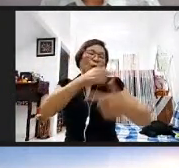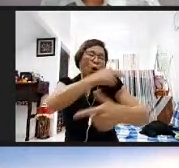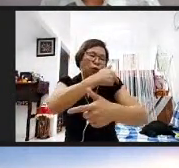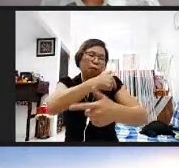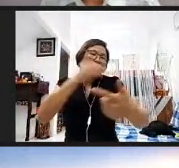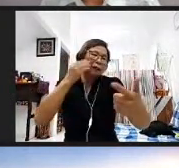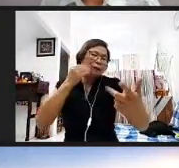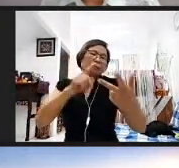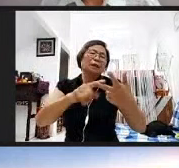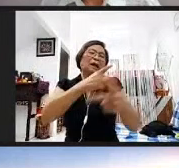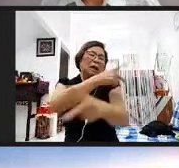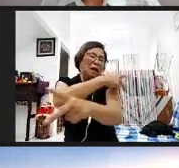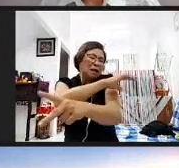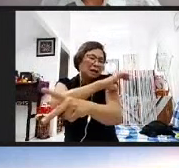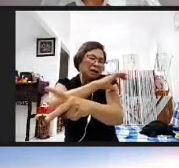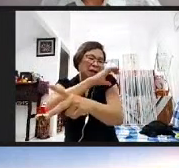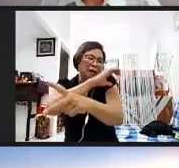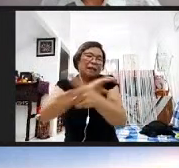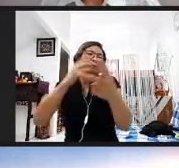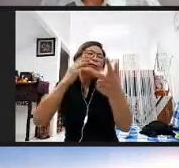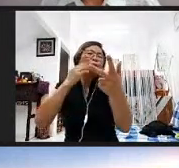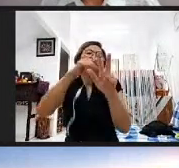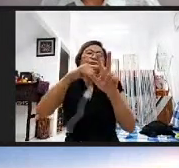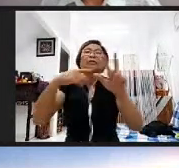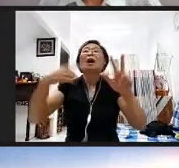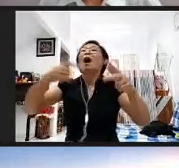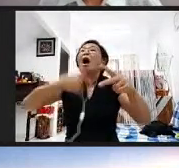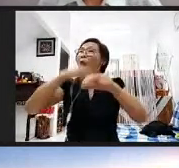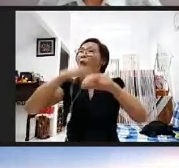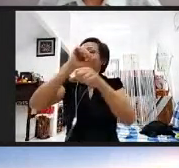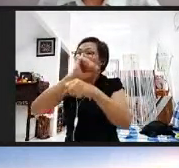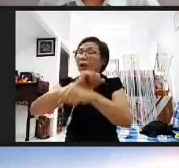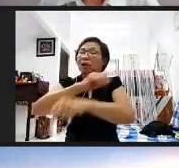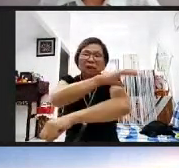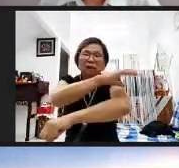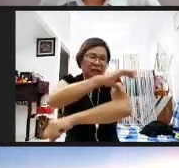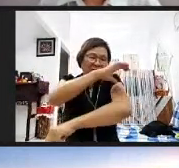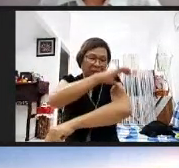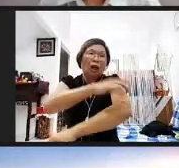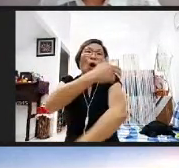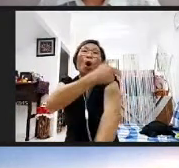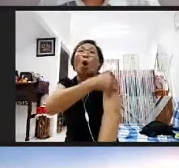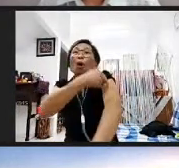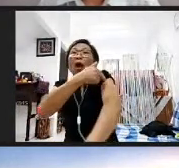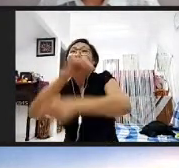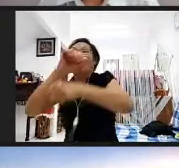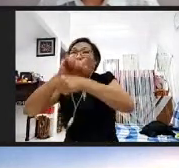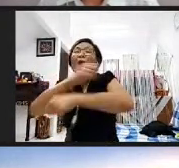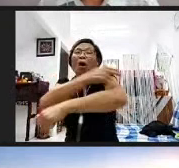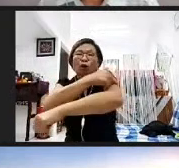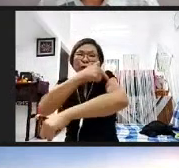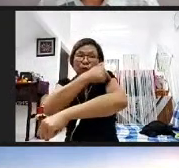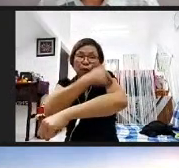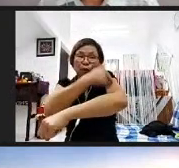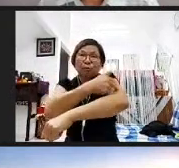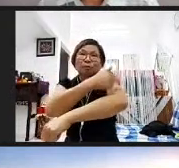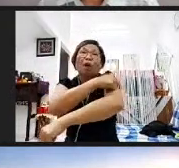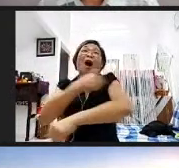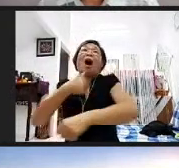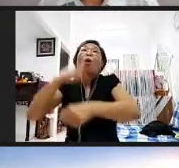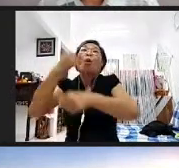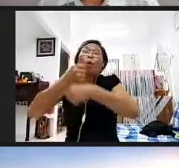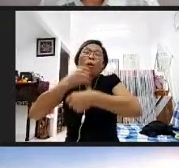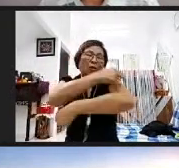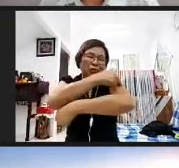all interrelated. I'm working in a clinic, which is in hospital, but I sort of categorize